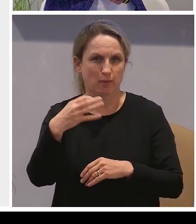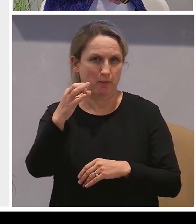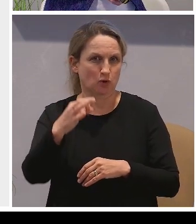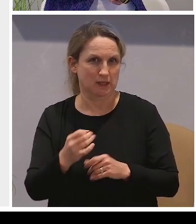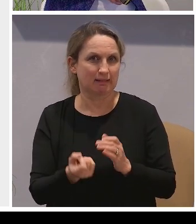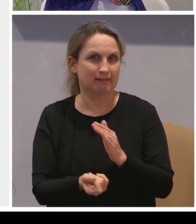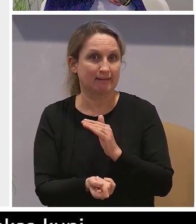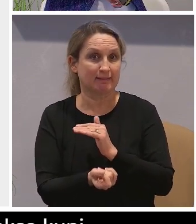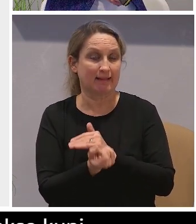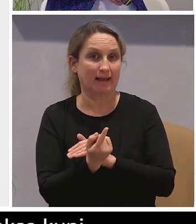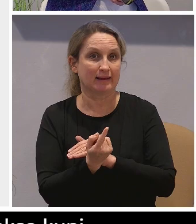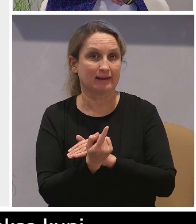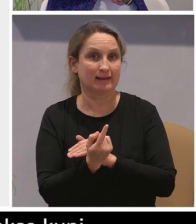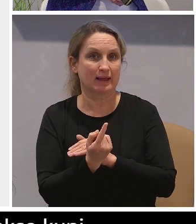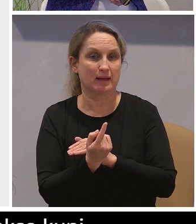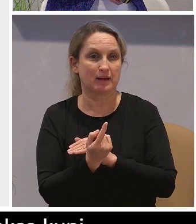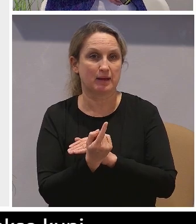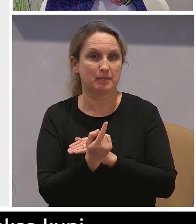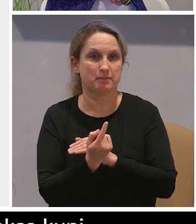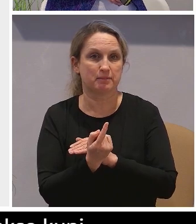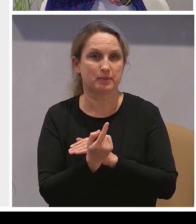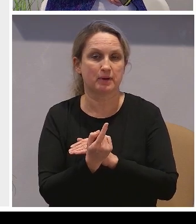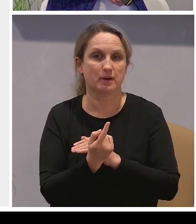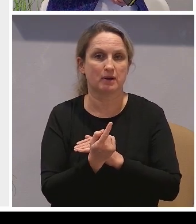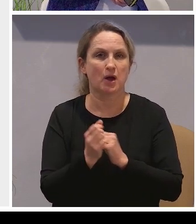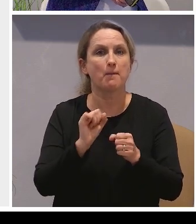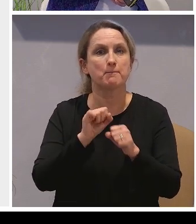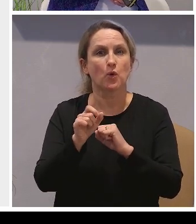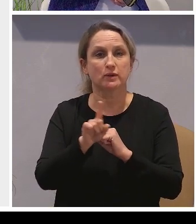is recommended until menopause.